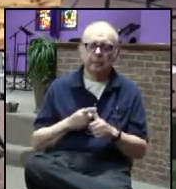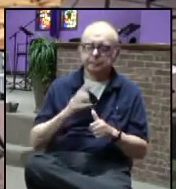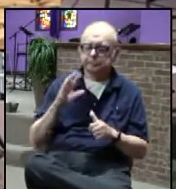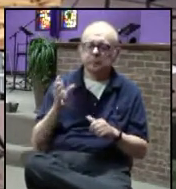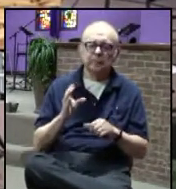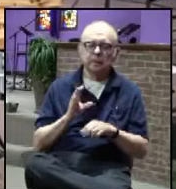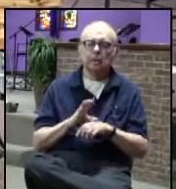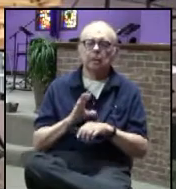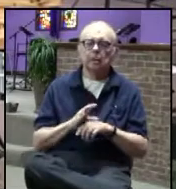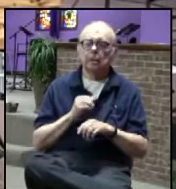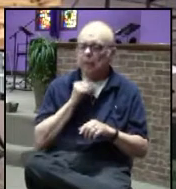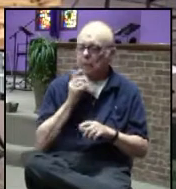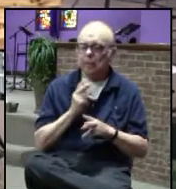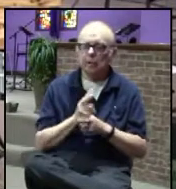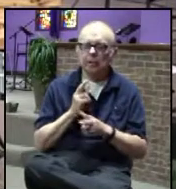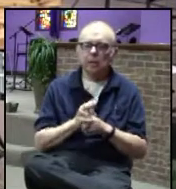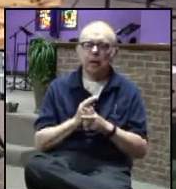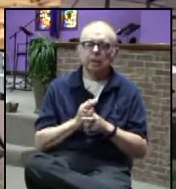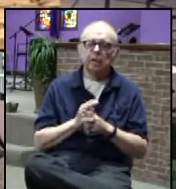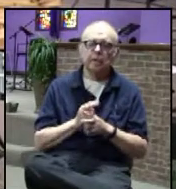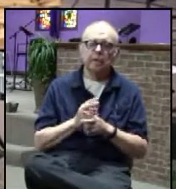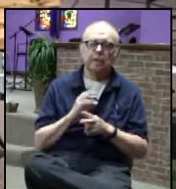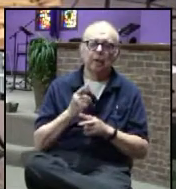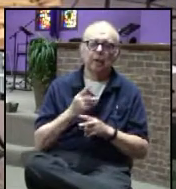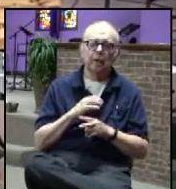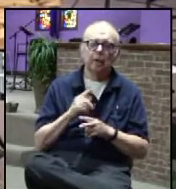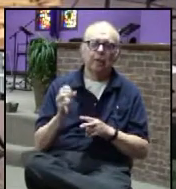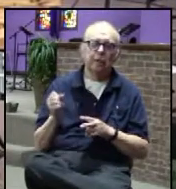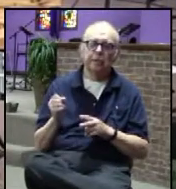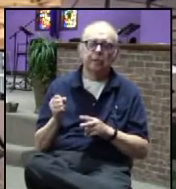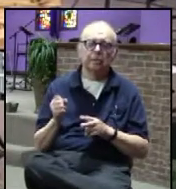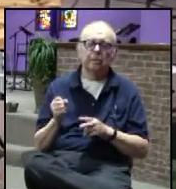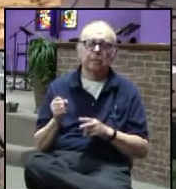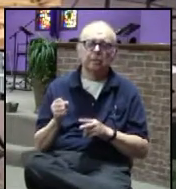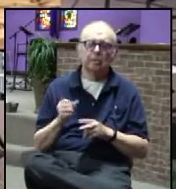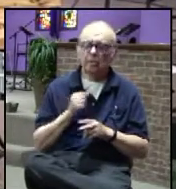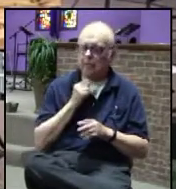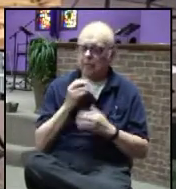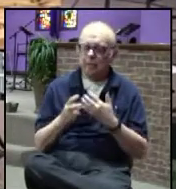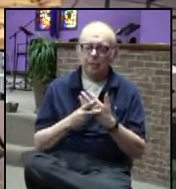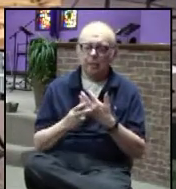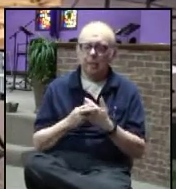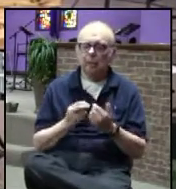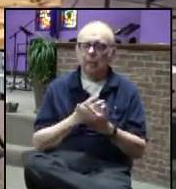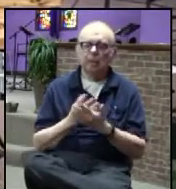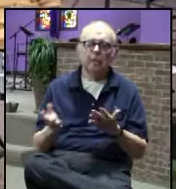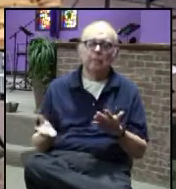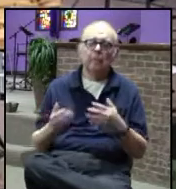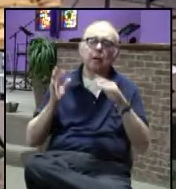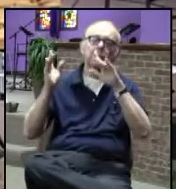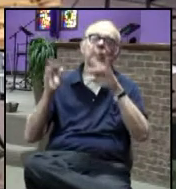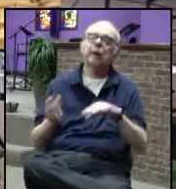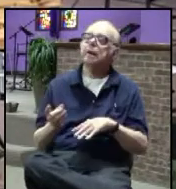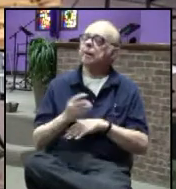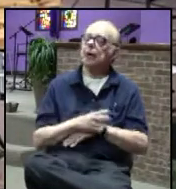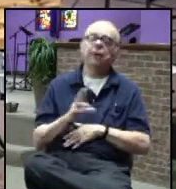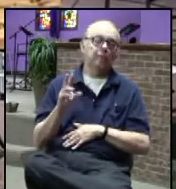wasn't keeping treasure chests. They weren't storing things up for a rainy day.